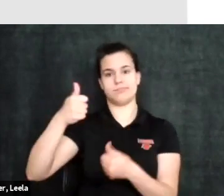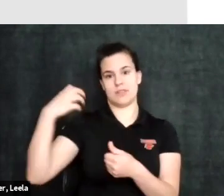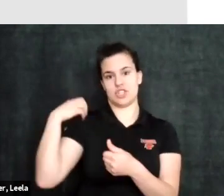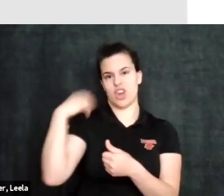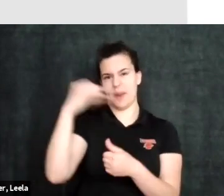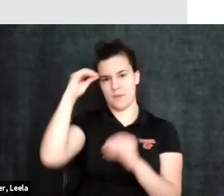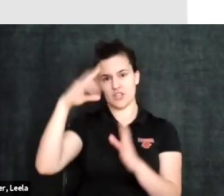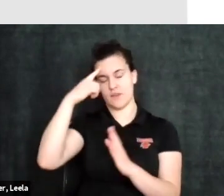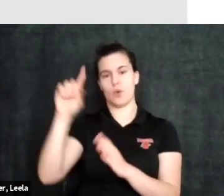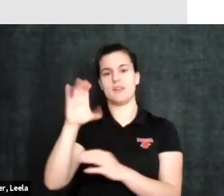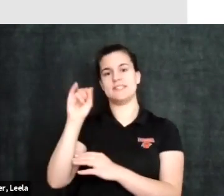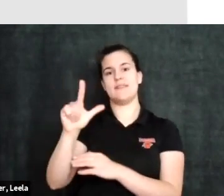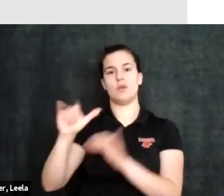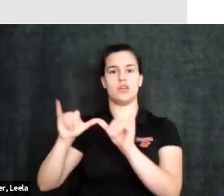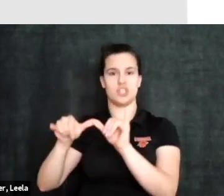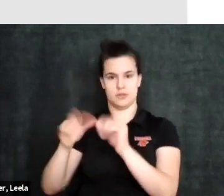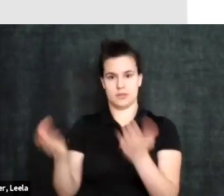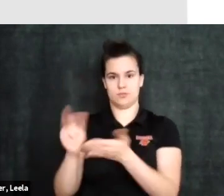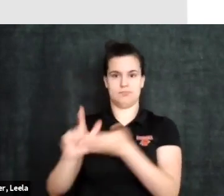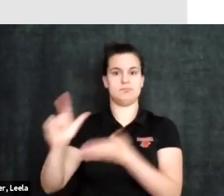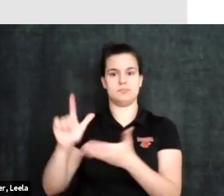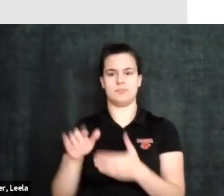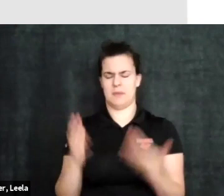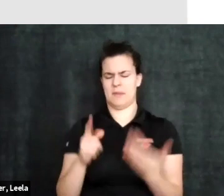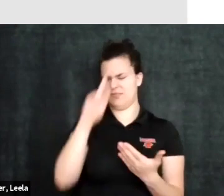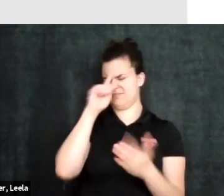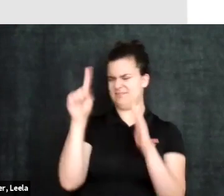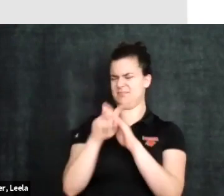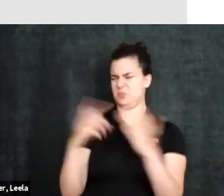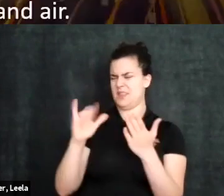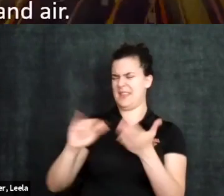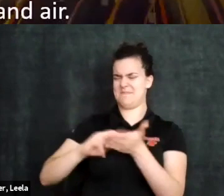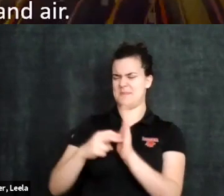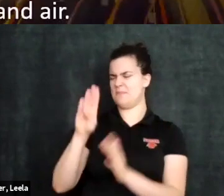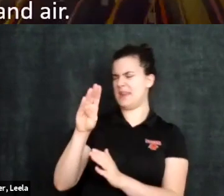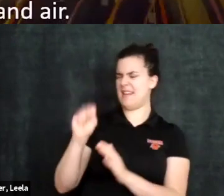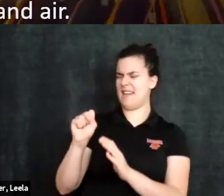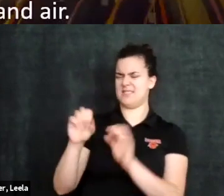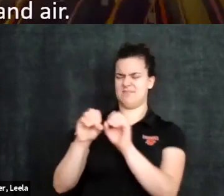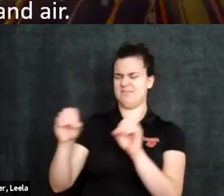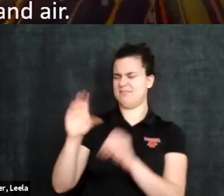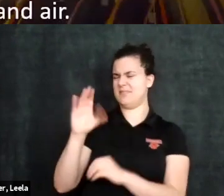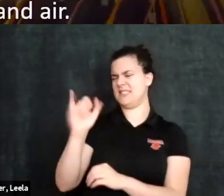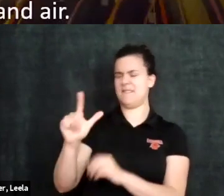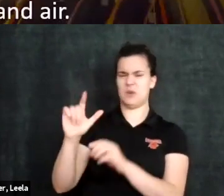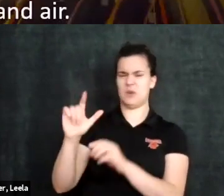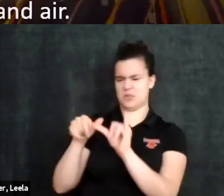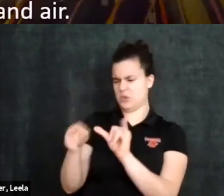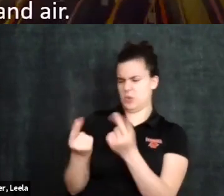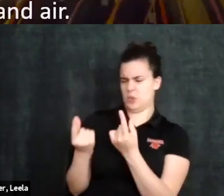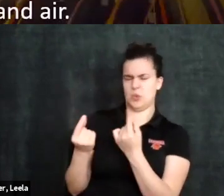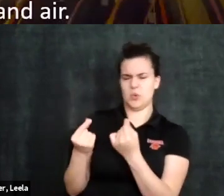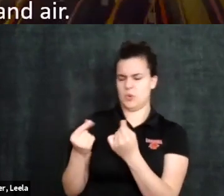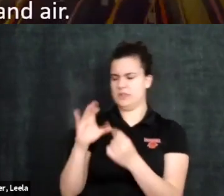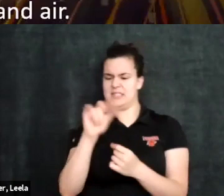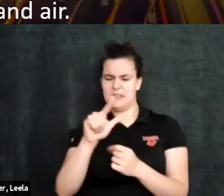University. So you might say, well, what is a BS in civil engineering? So what is a civil and environmental